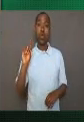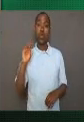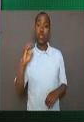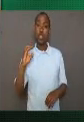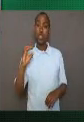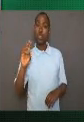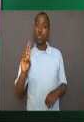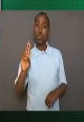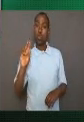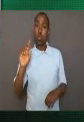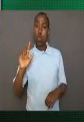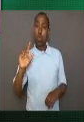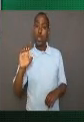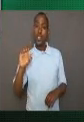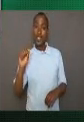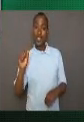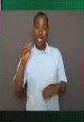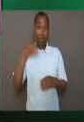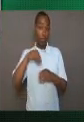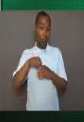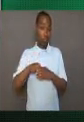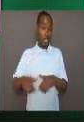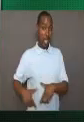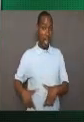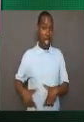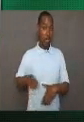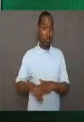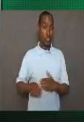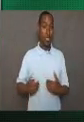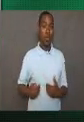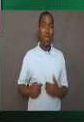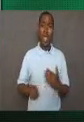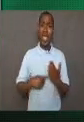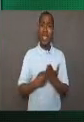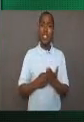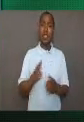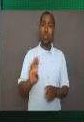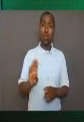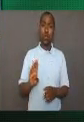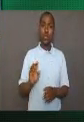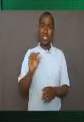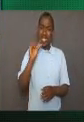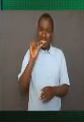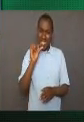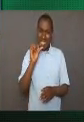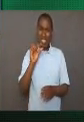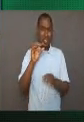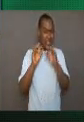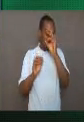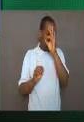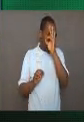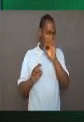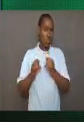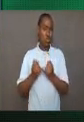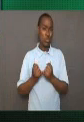lung. The bronchioles divide into even smaller tubes